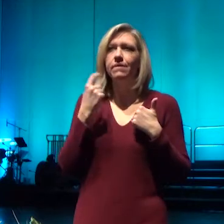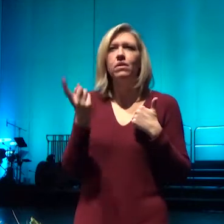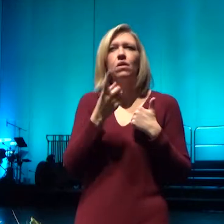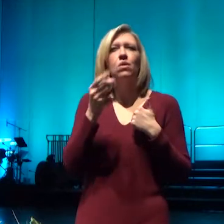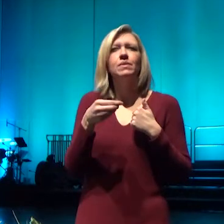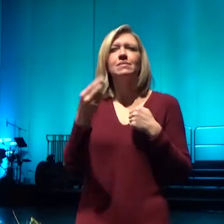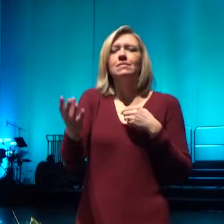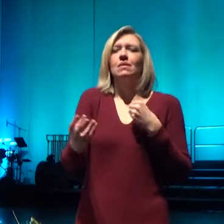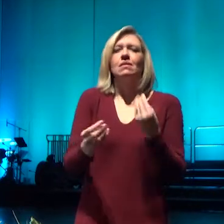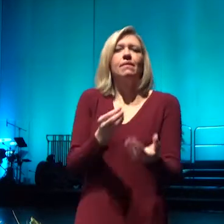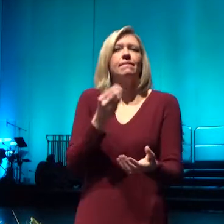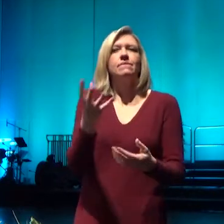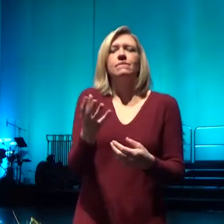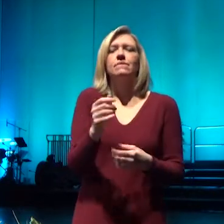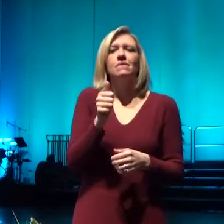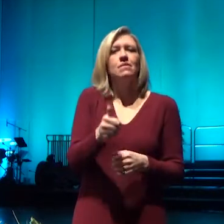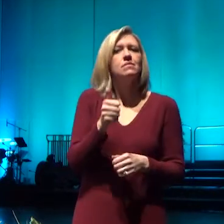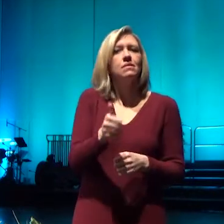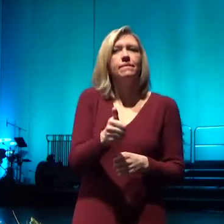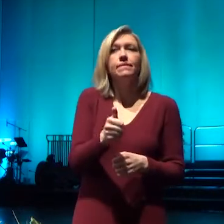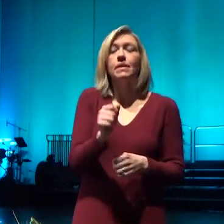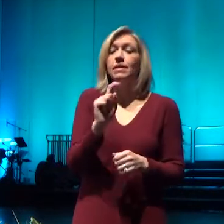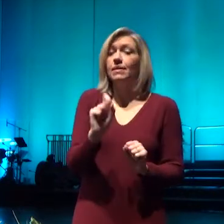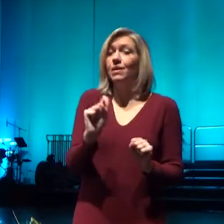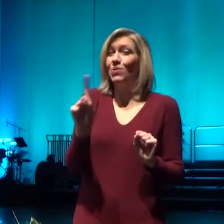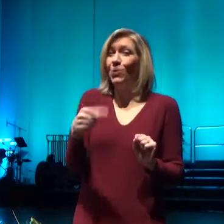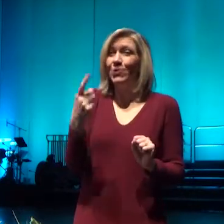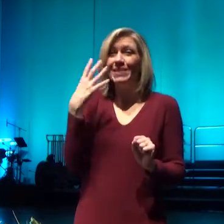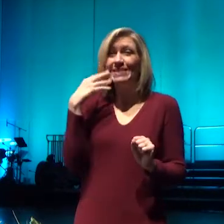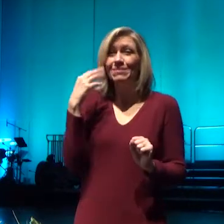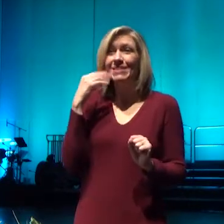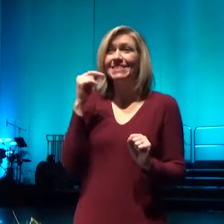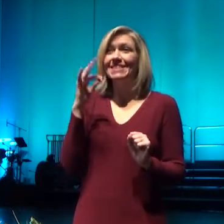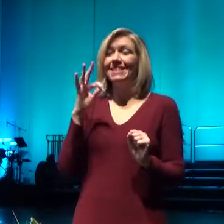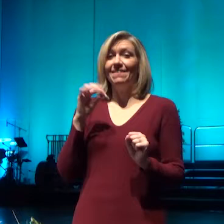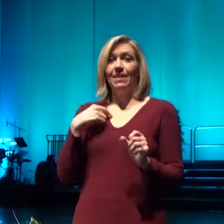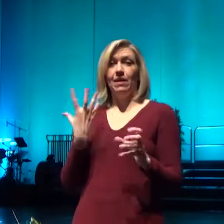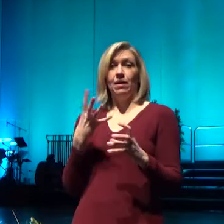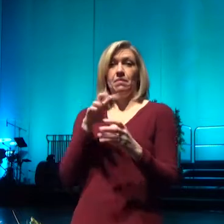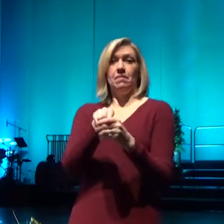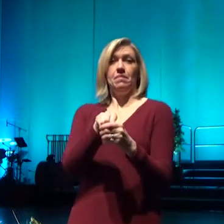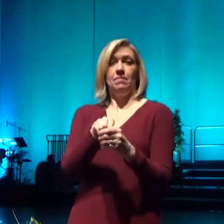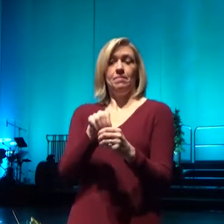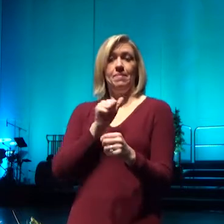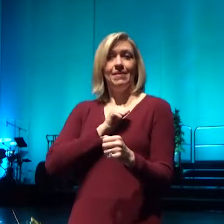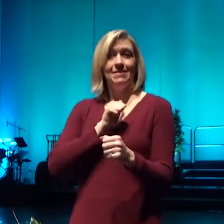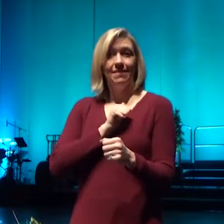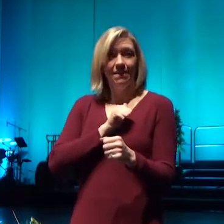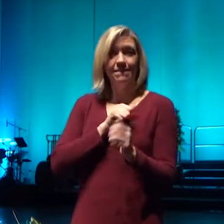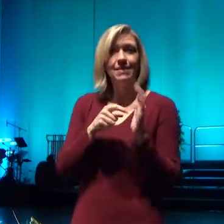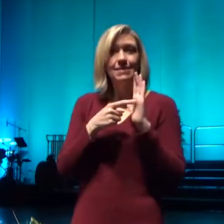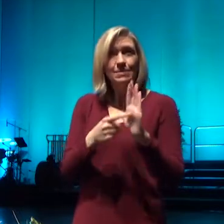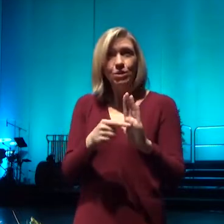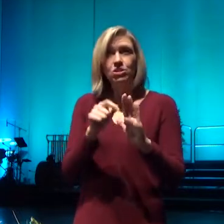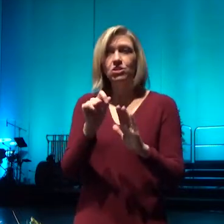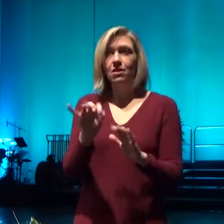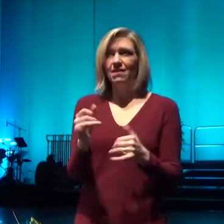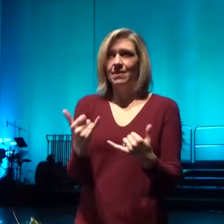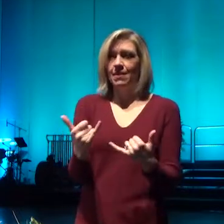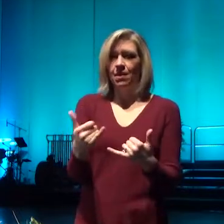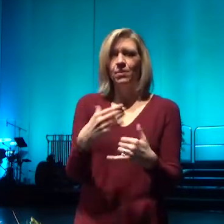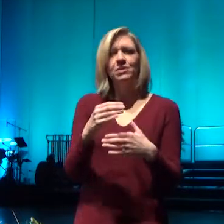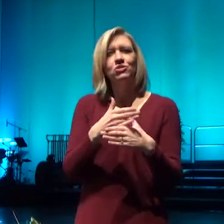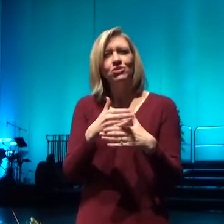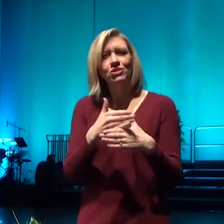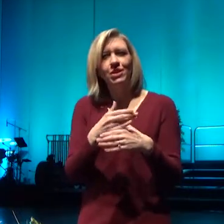of itself, but I can only experience it if I'm willing to include myself as an expression of it and share the